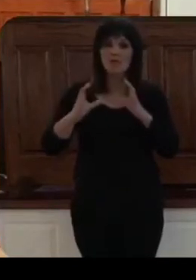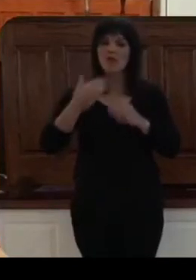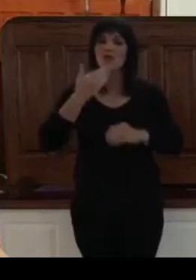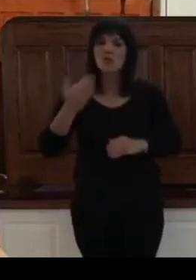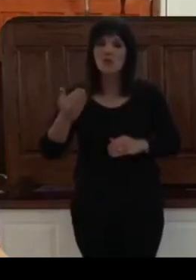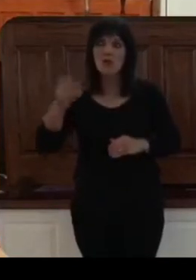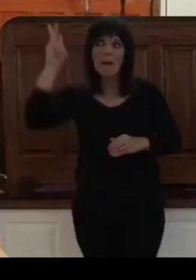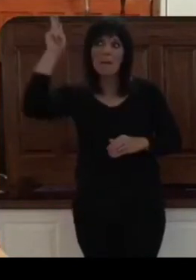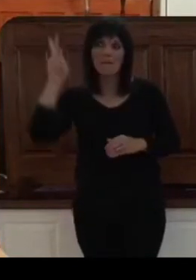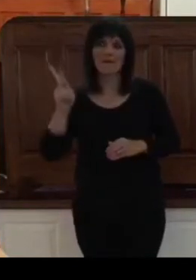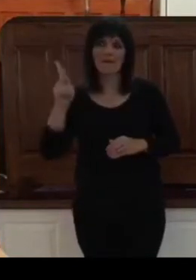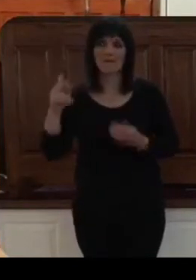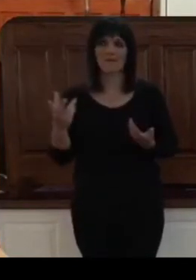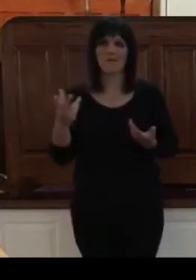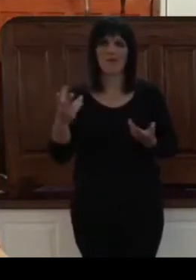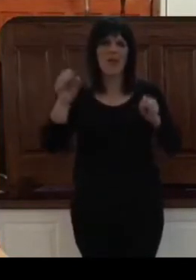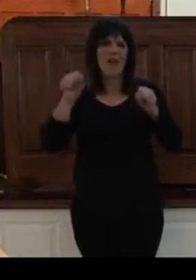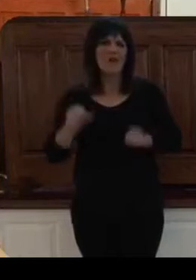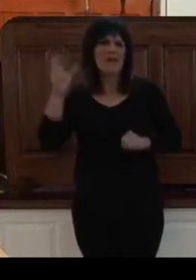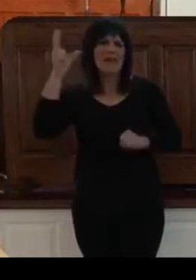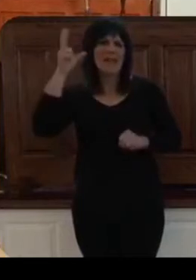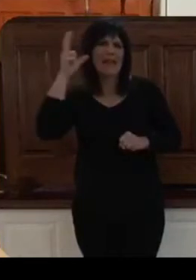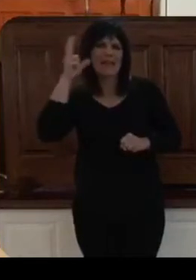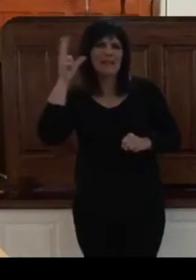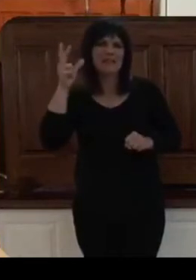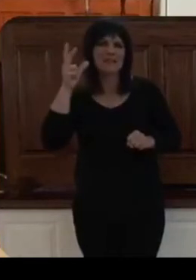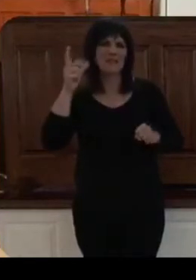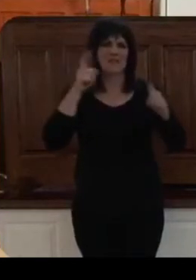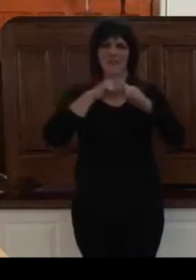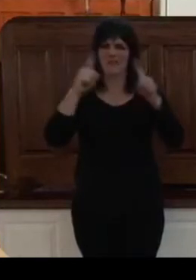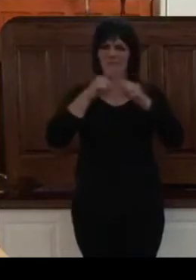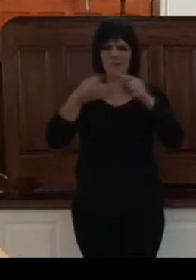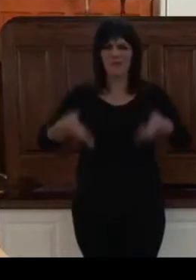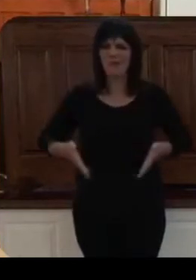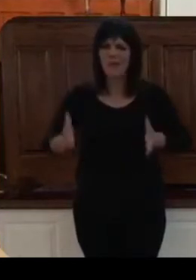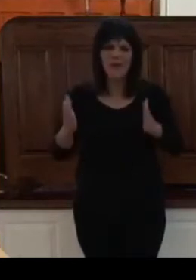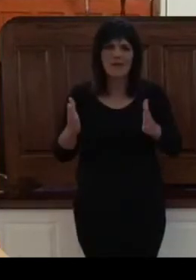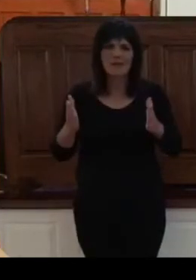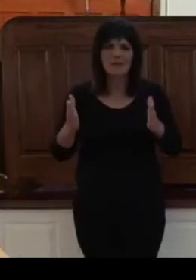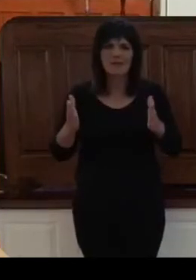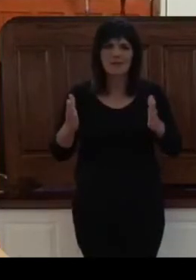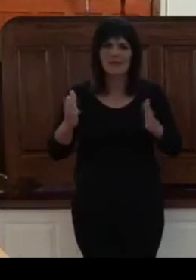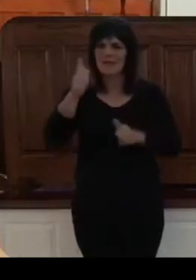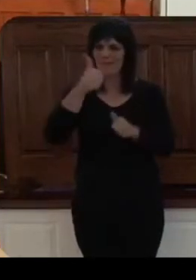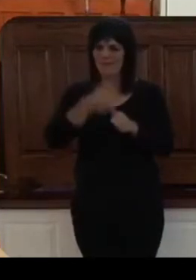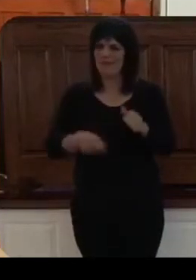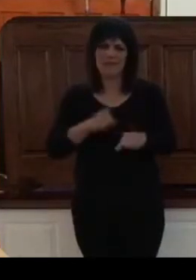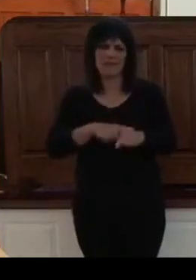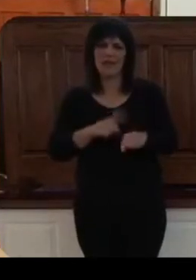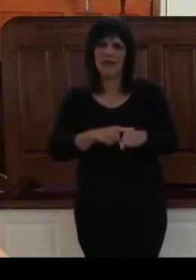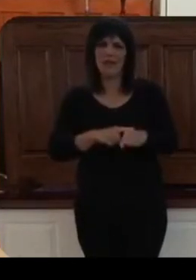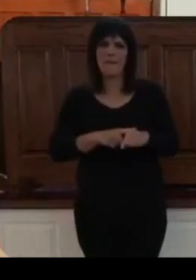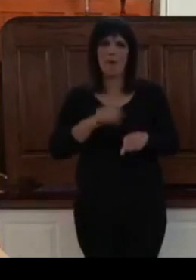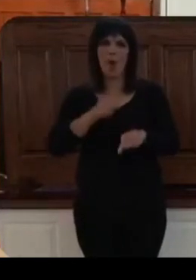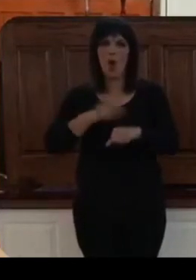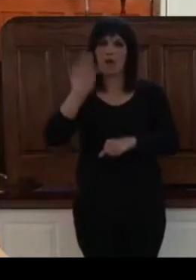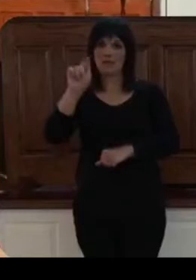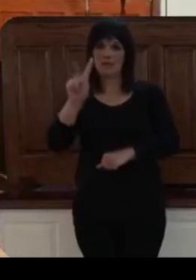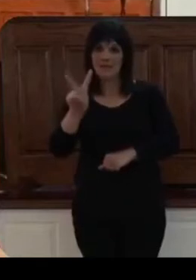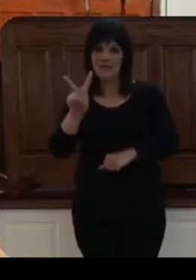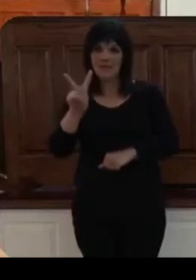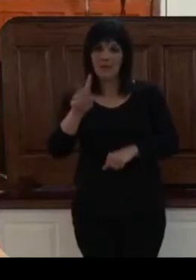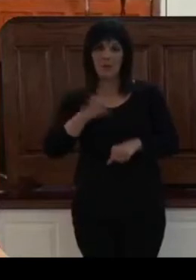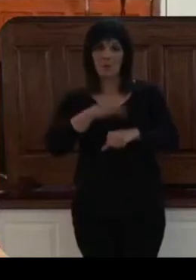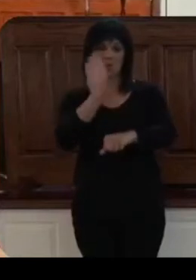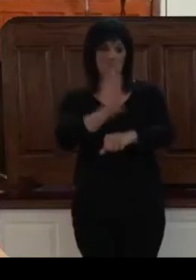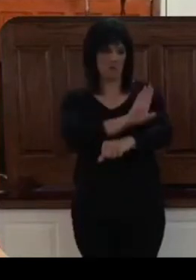We got cable. We got internet. We can listen to sermons anytime we want. We can watch them online anytime we want, anytime we feel like it. So if it's just a matter